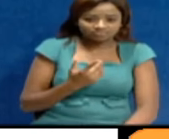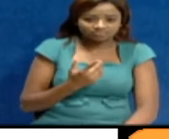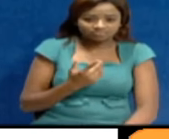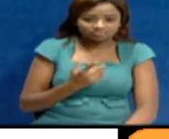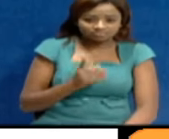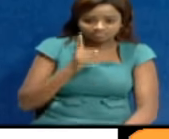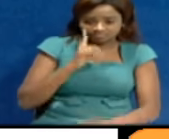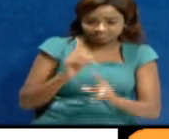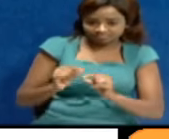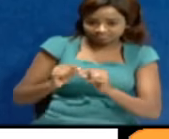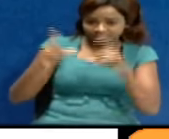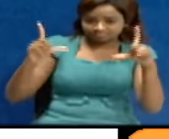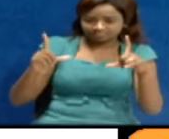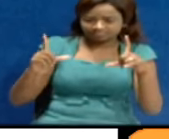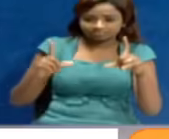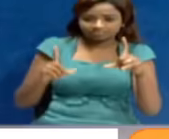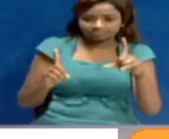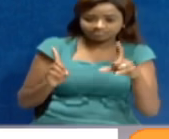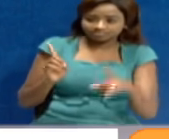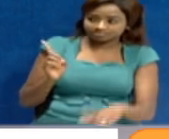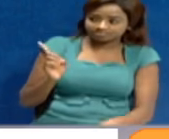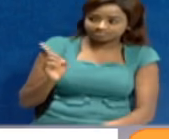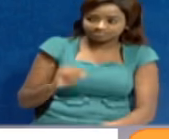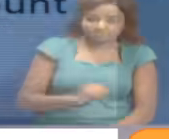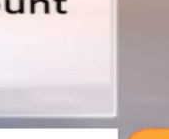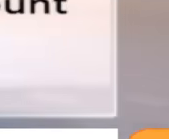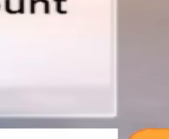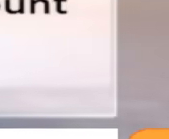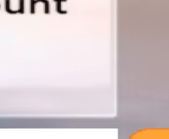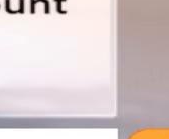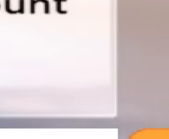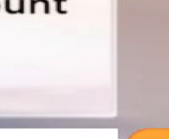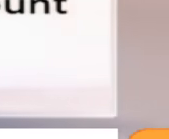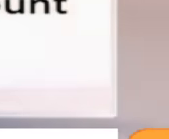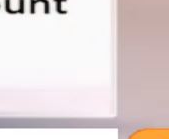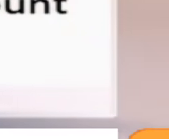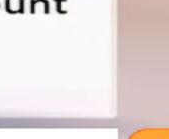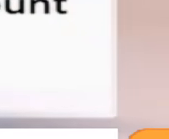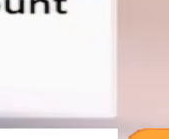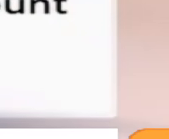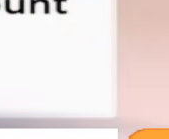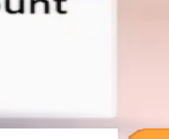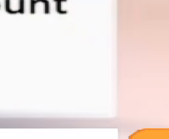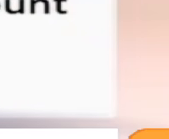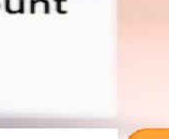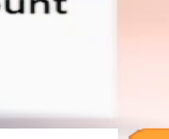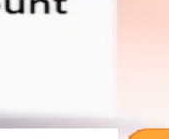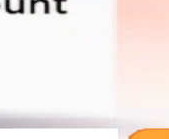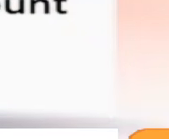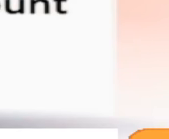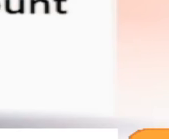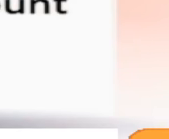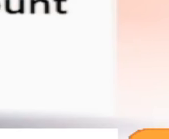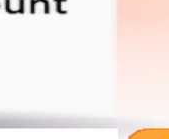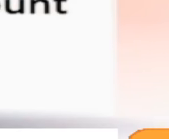We can put them up on the screen. We can start maybe with the first one. This one is from another advocate of the High Court, Donald Kipkorir. He says, the High